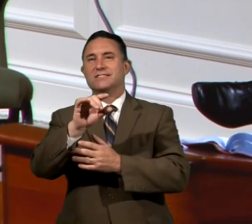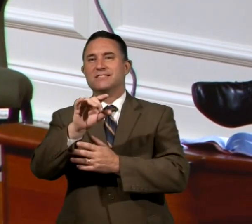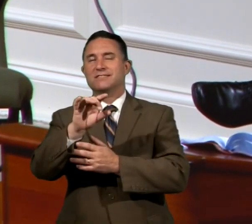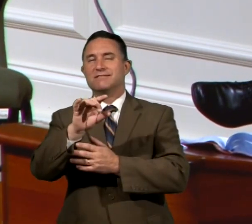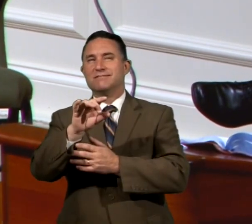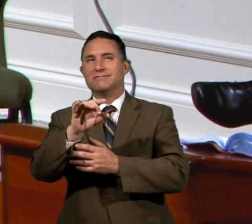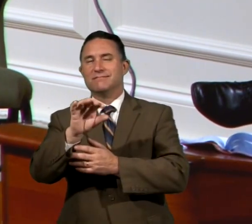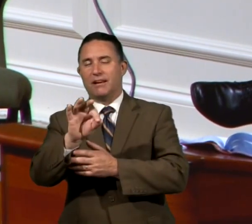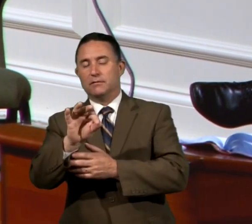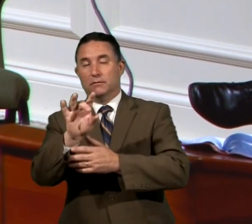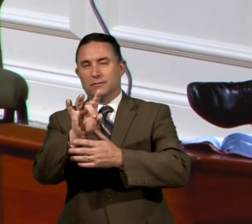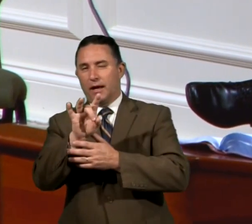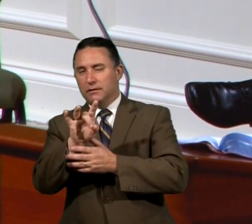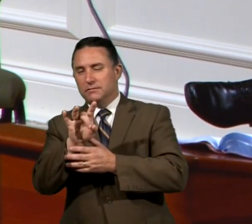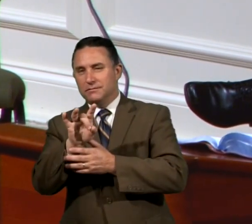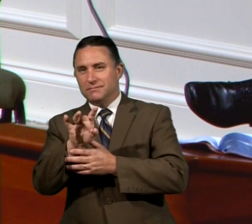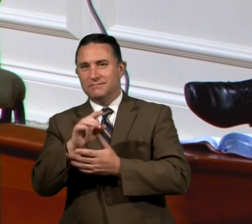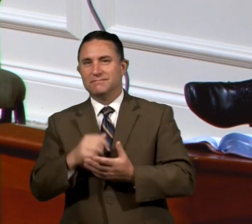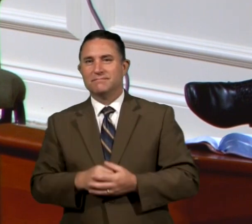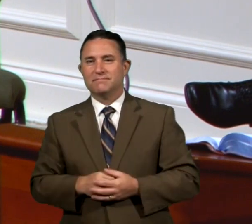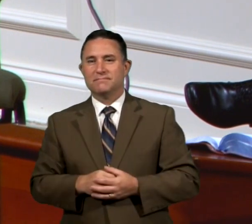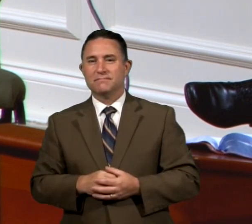Verse number 8.